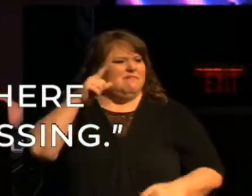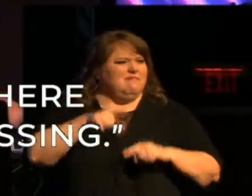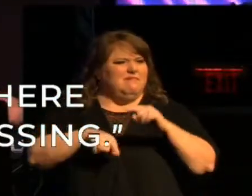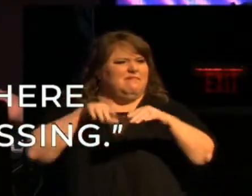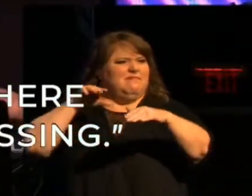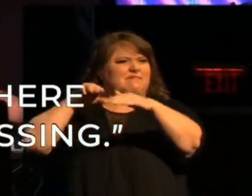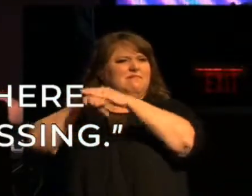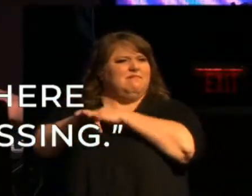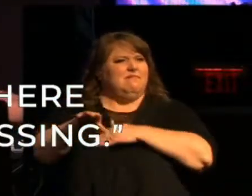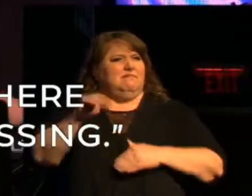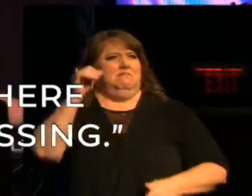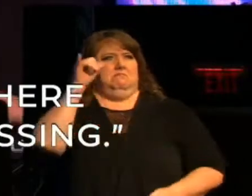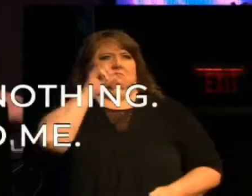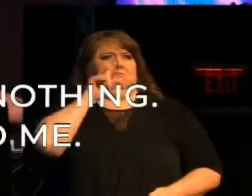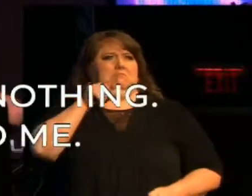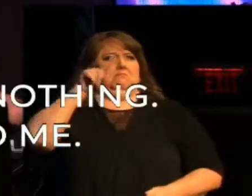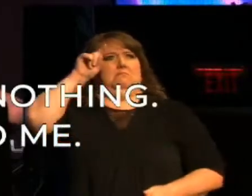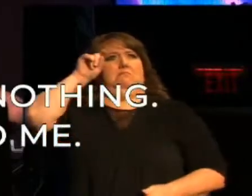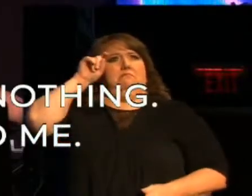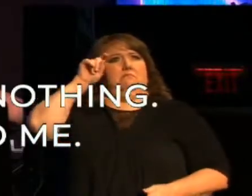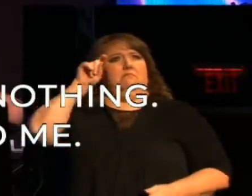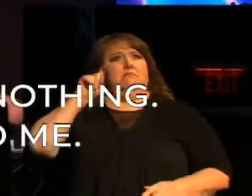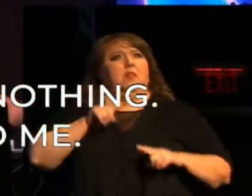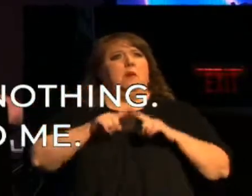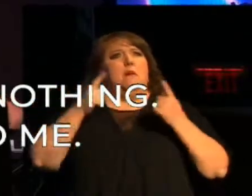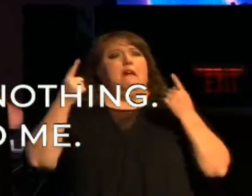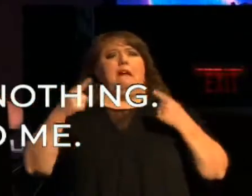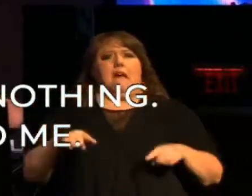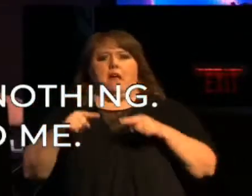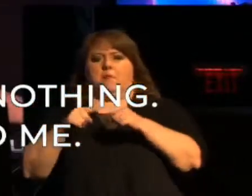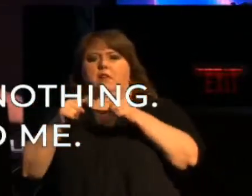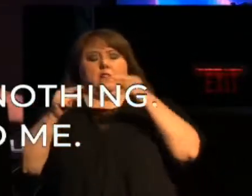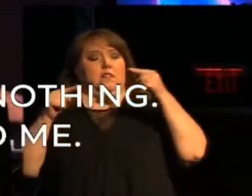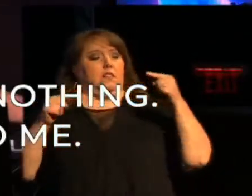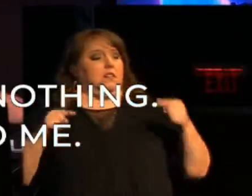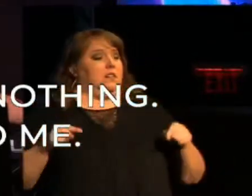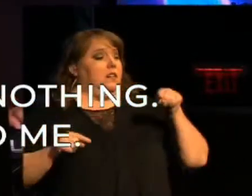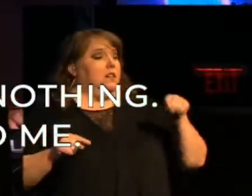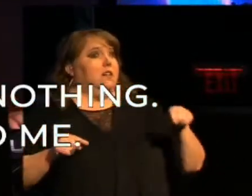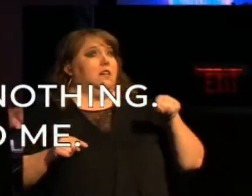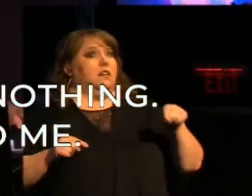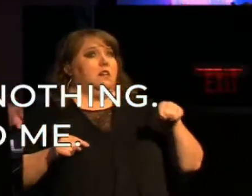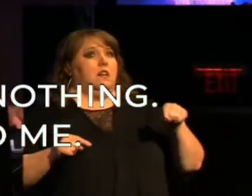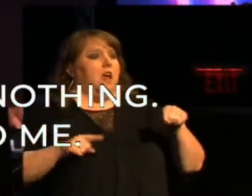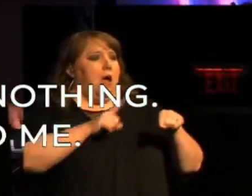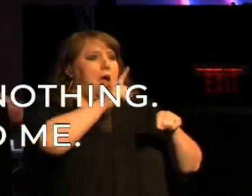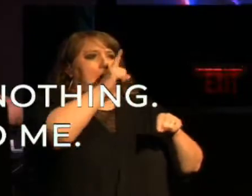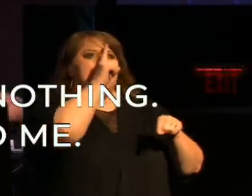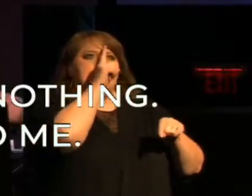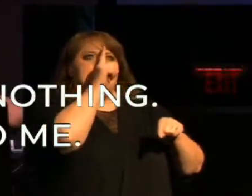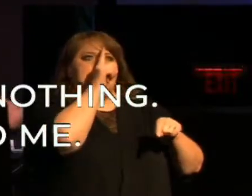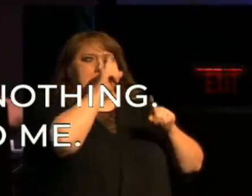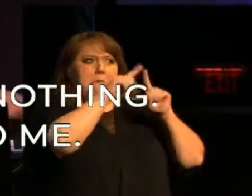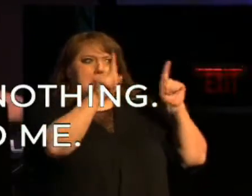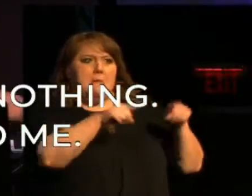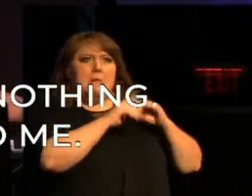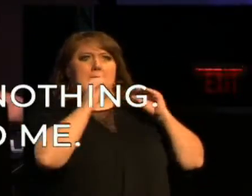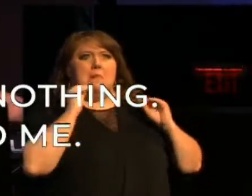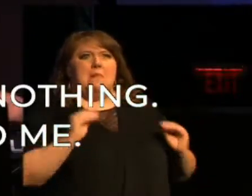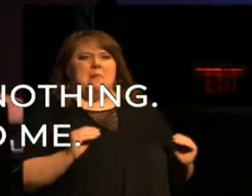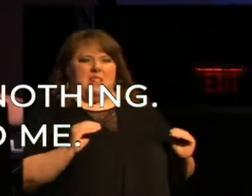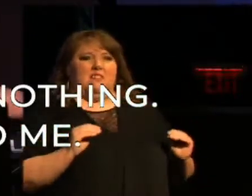said no trespassing. But on the other side, it didn't say